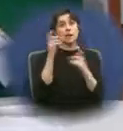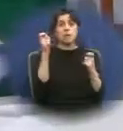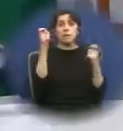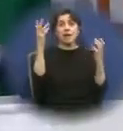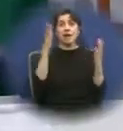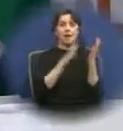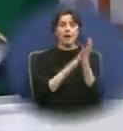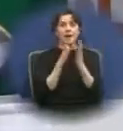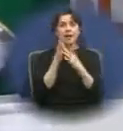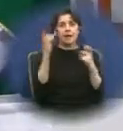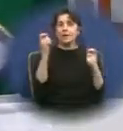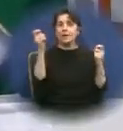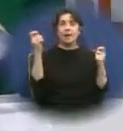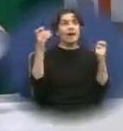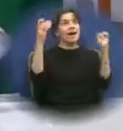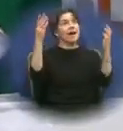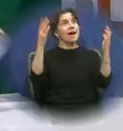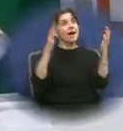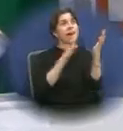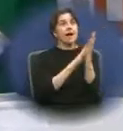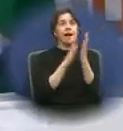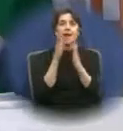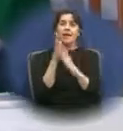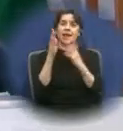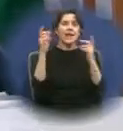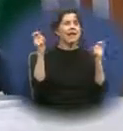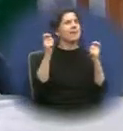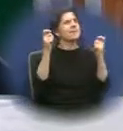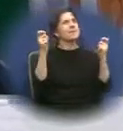Hallelujah, hallelujah,